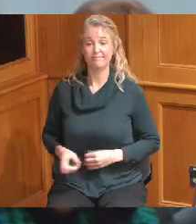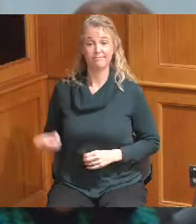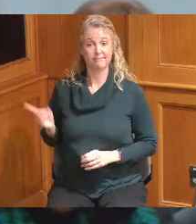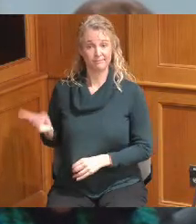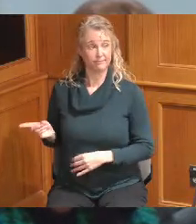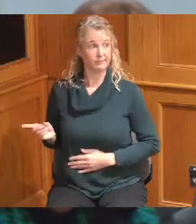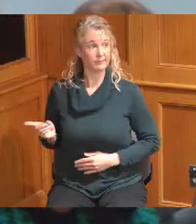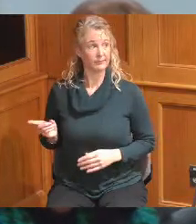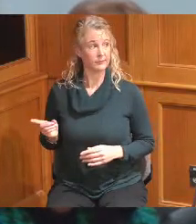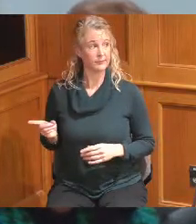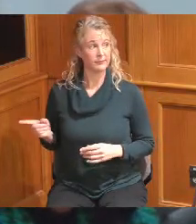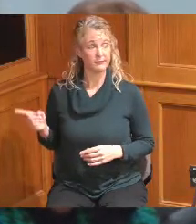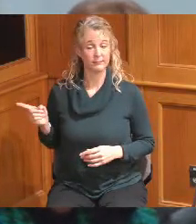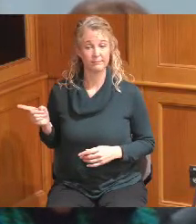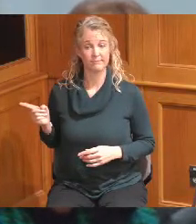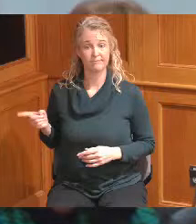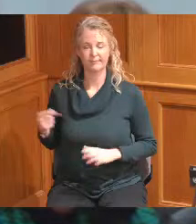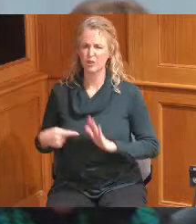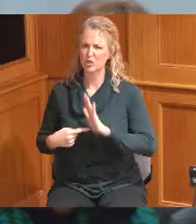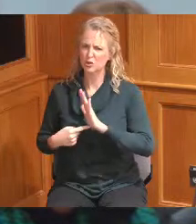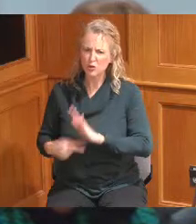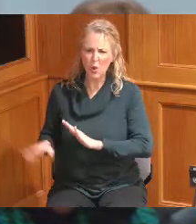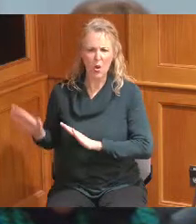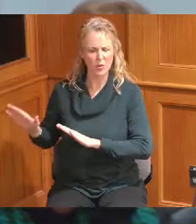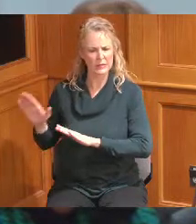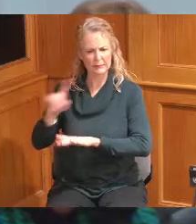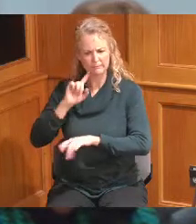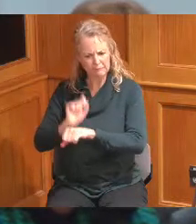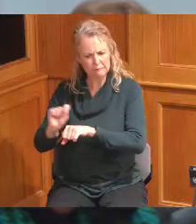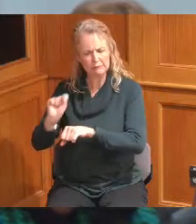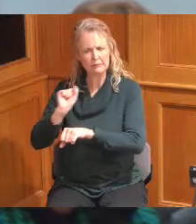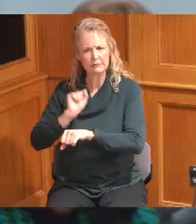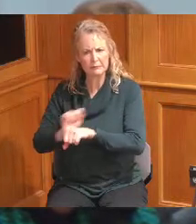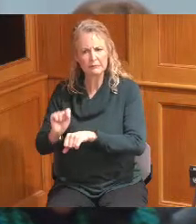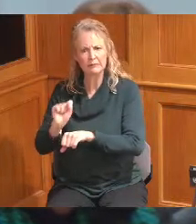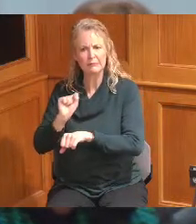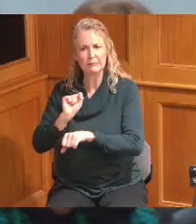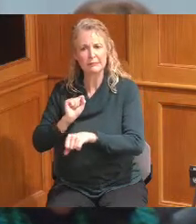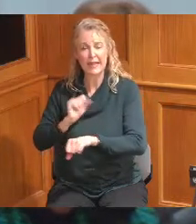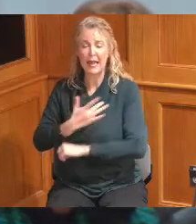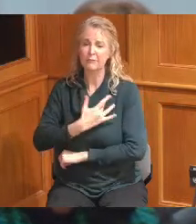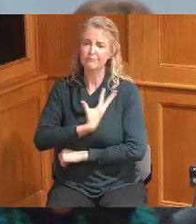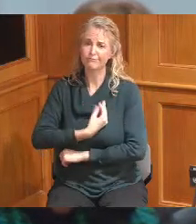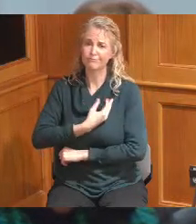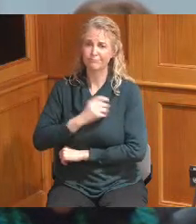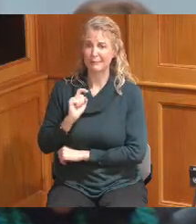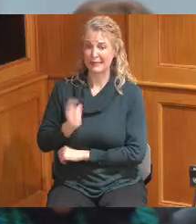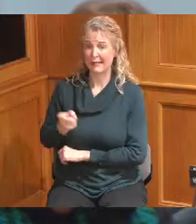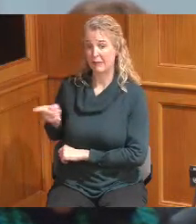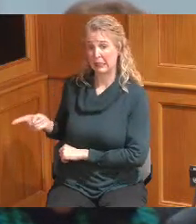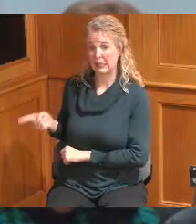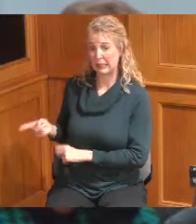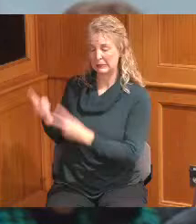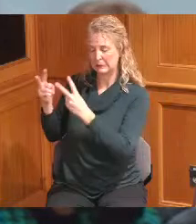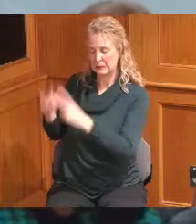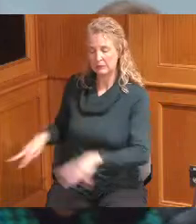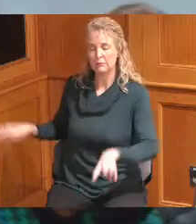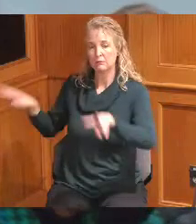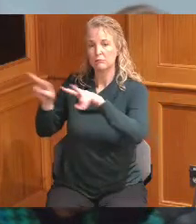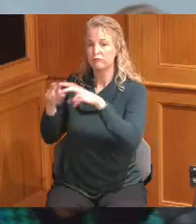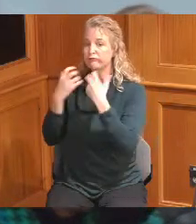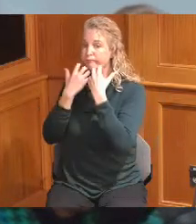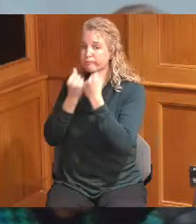Whereas, as a testament to his dedication and philanthropy, he has been a valued member of